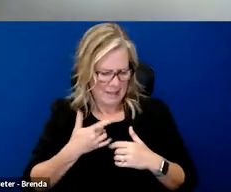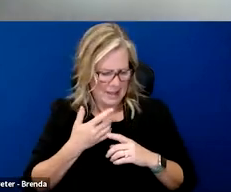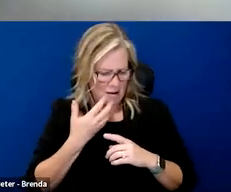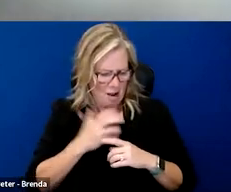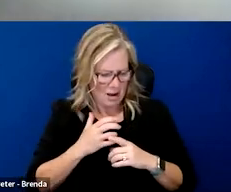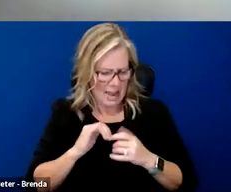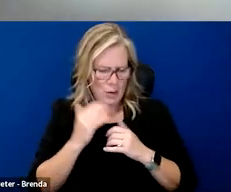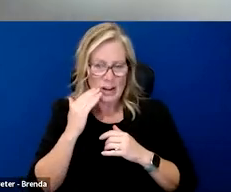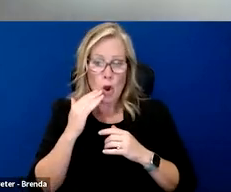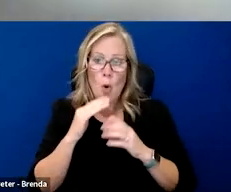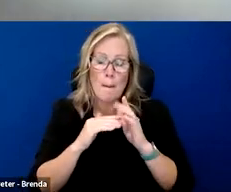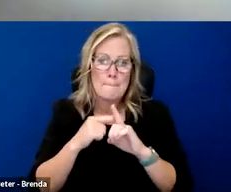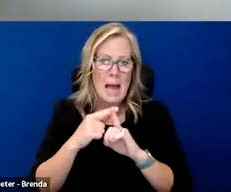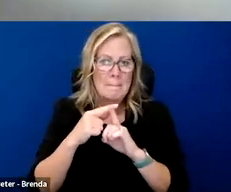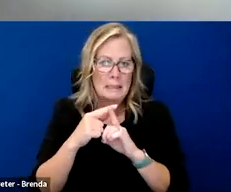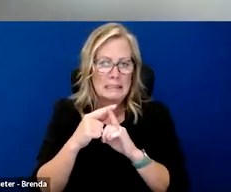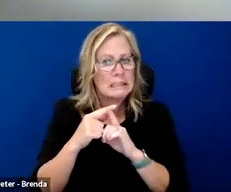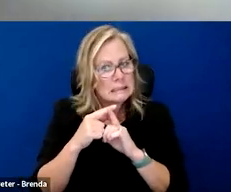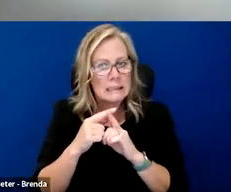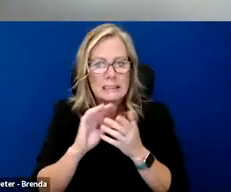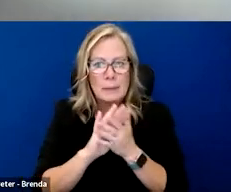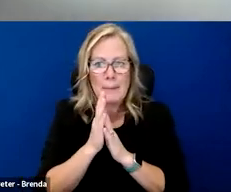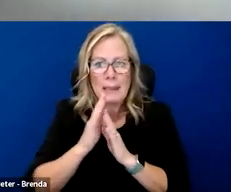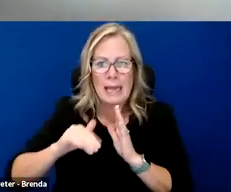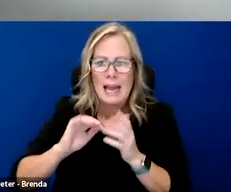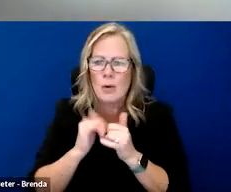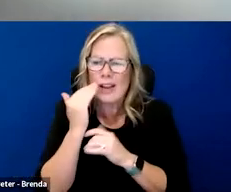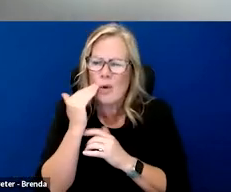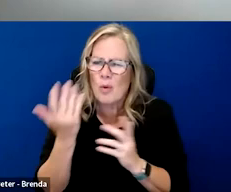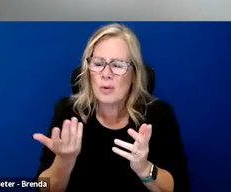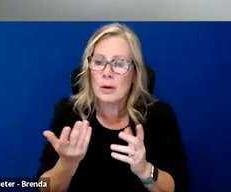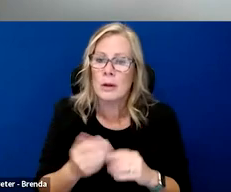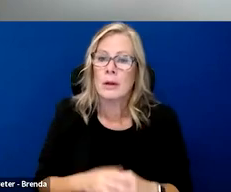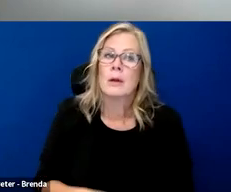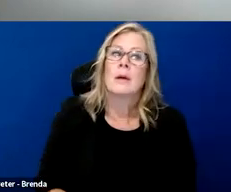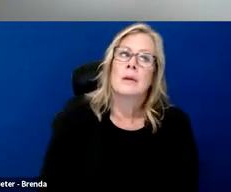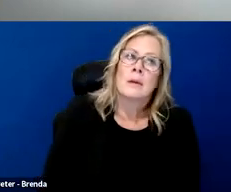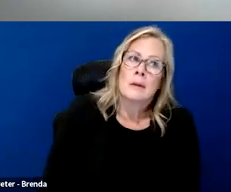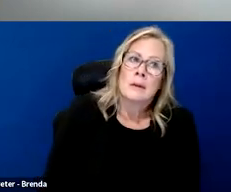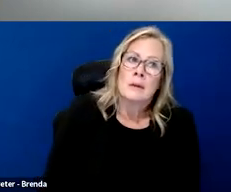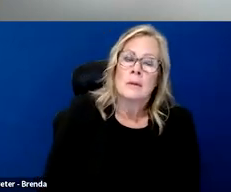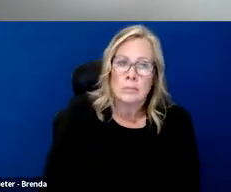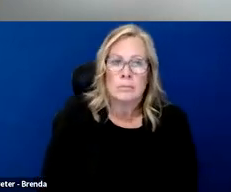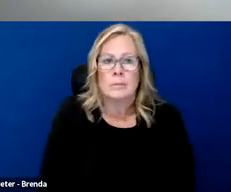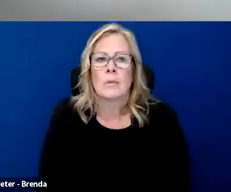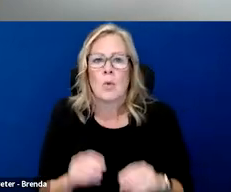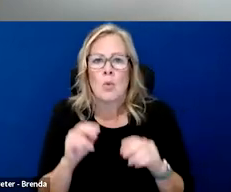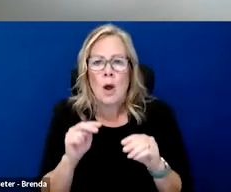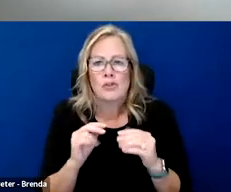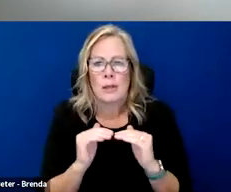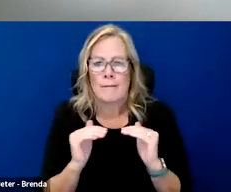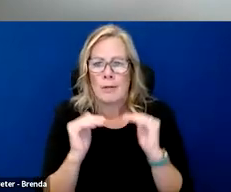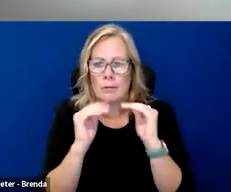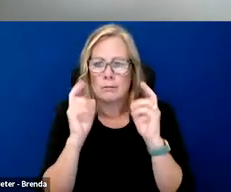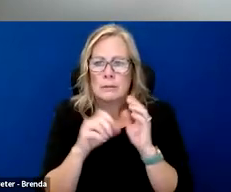Yeah, I think the key things that we'll see are some of those symptoms kind of going through that spectrum of the severity of symptoms. And